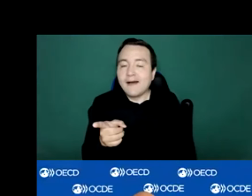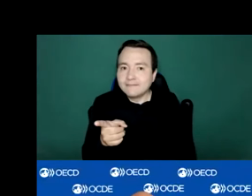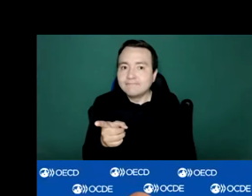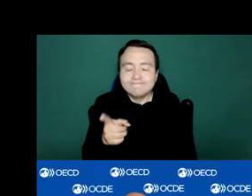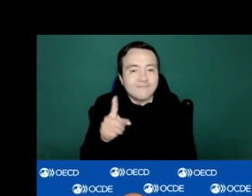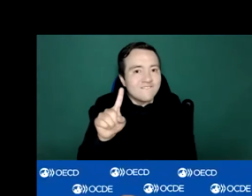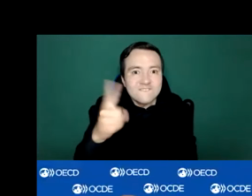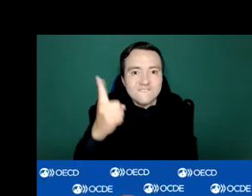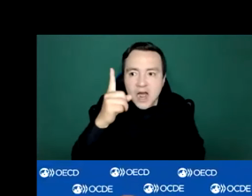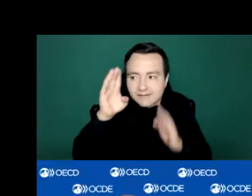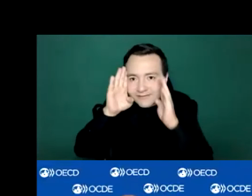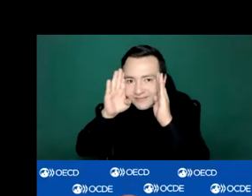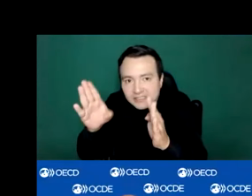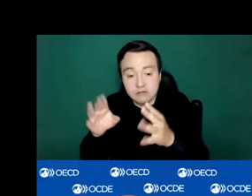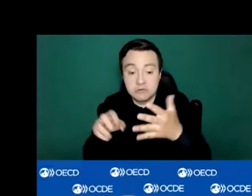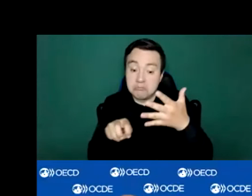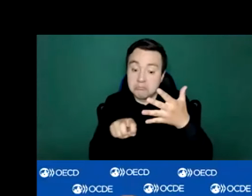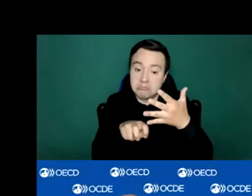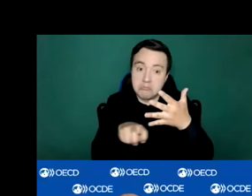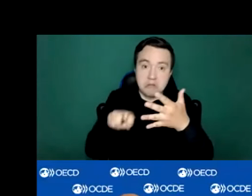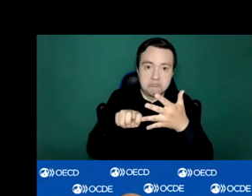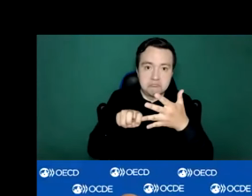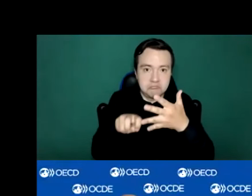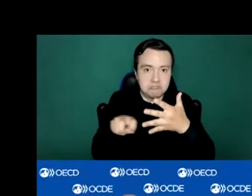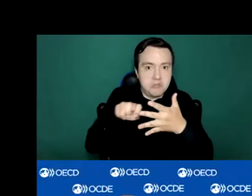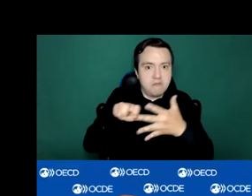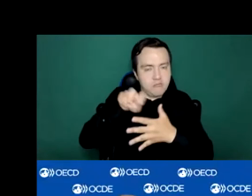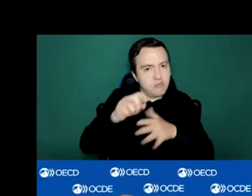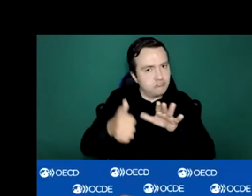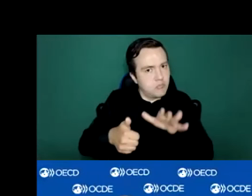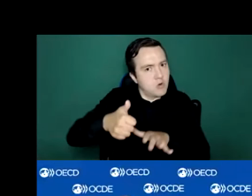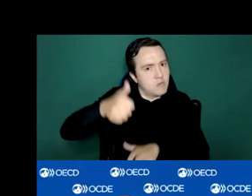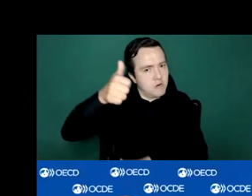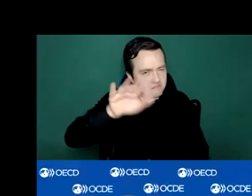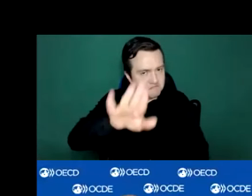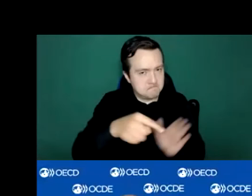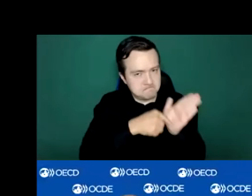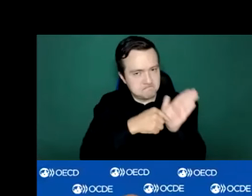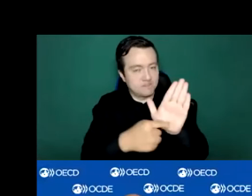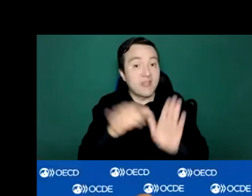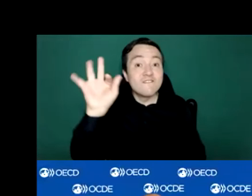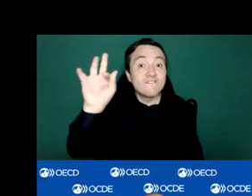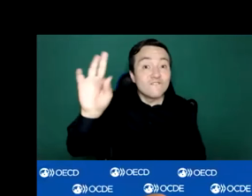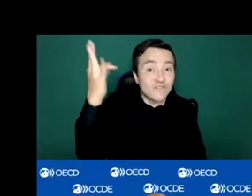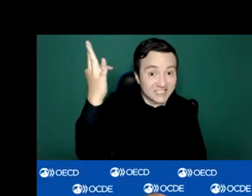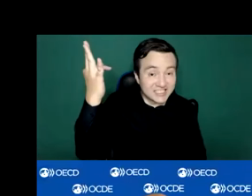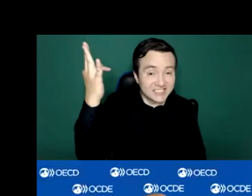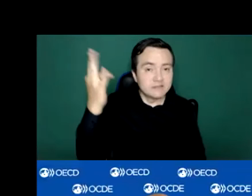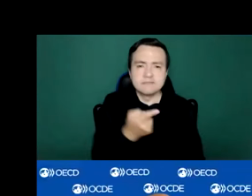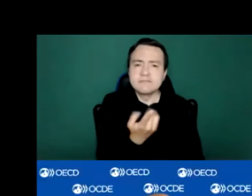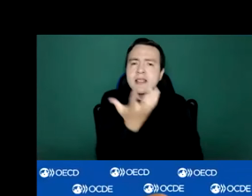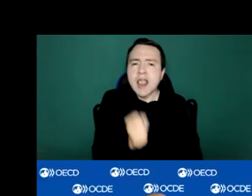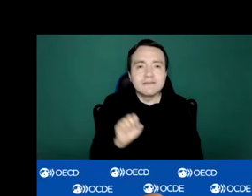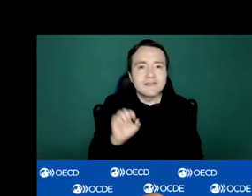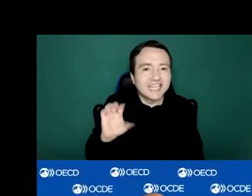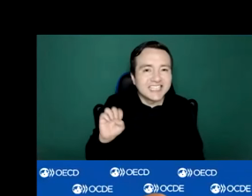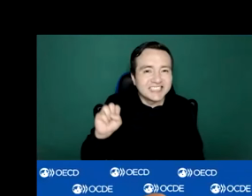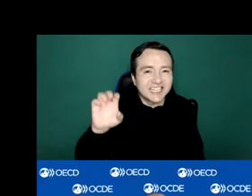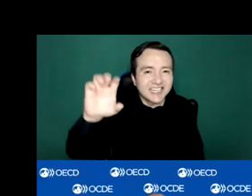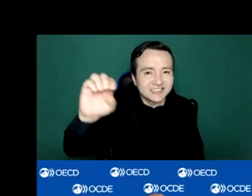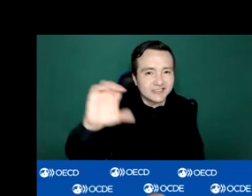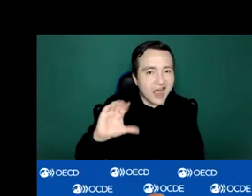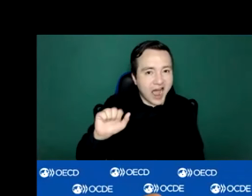few examples. In France, the number of cancer diagnoses decreased by 35 to 50% in April